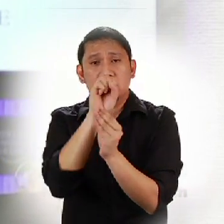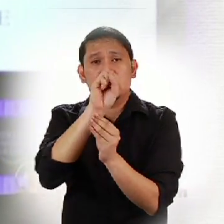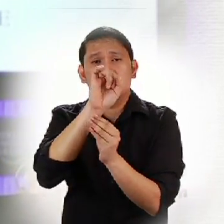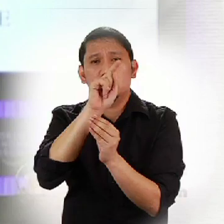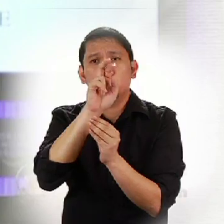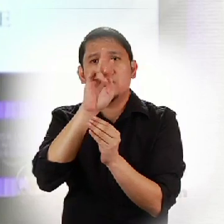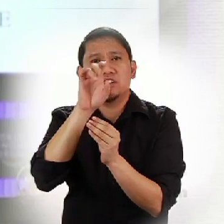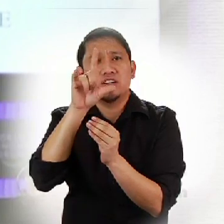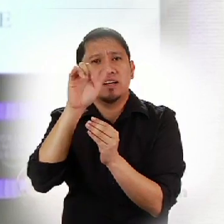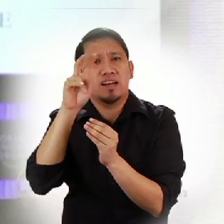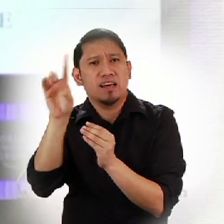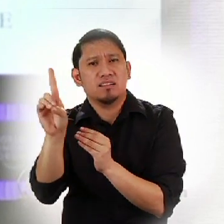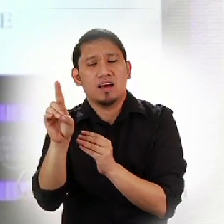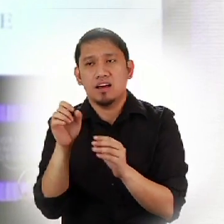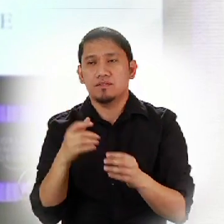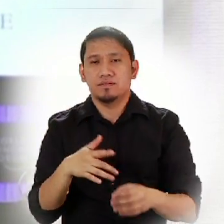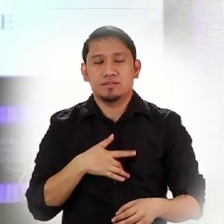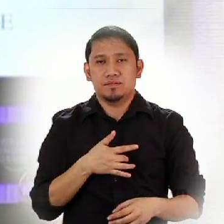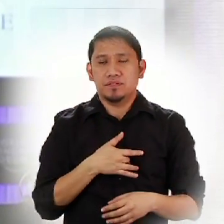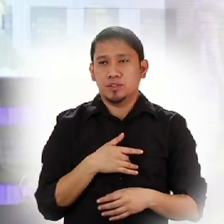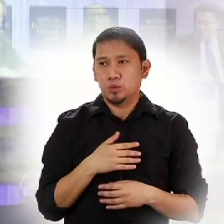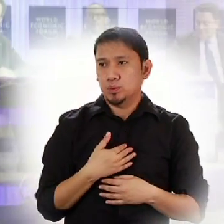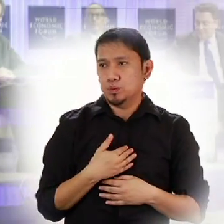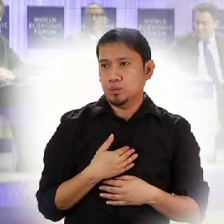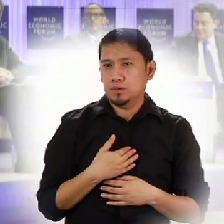felt small, in